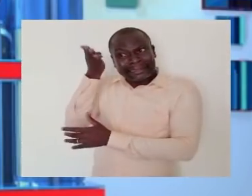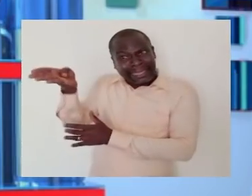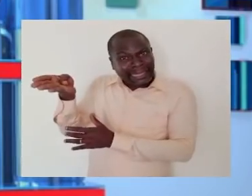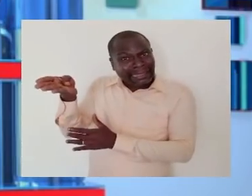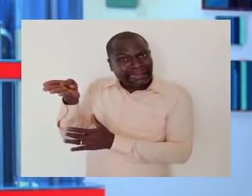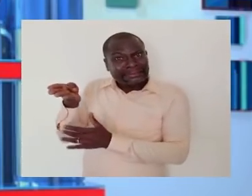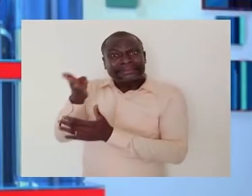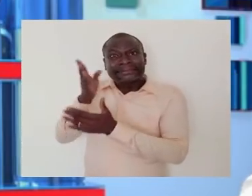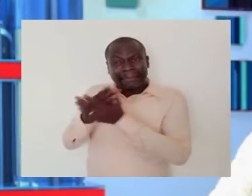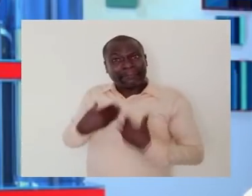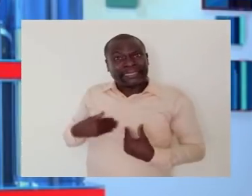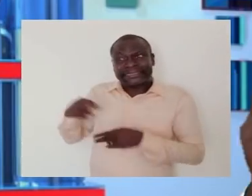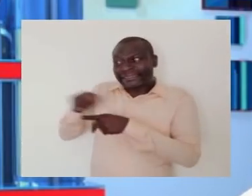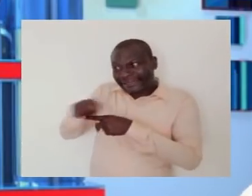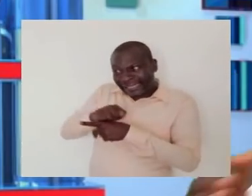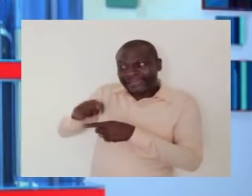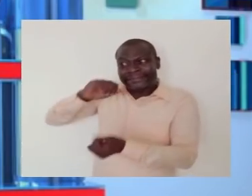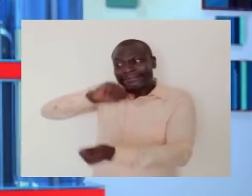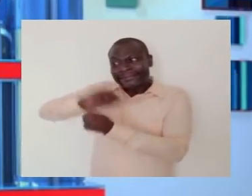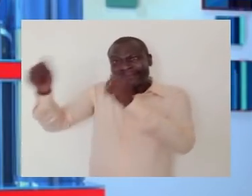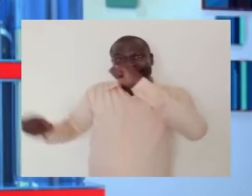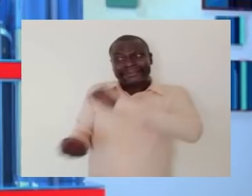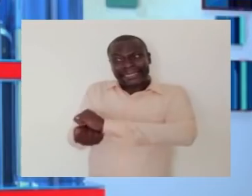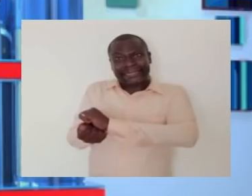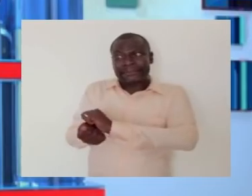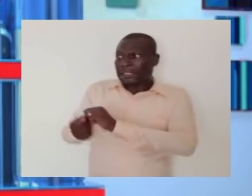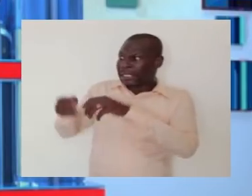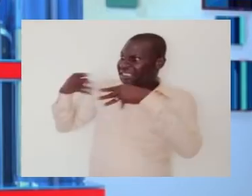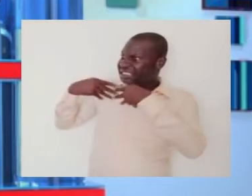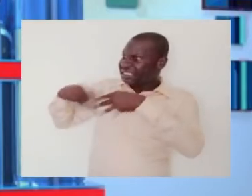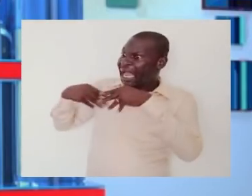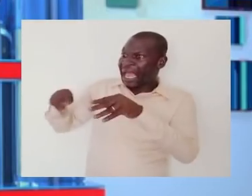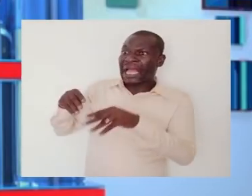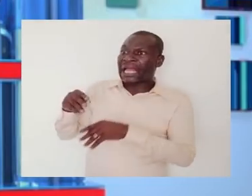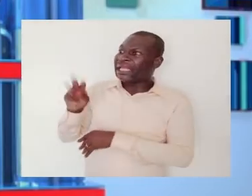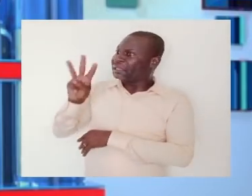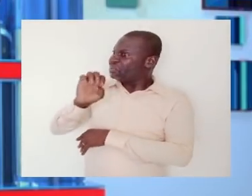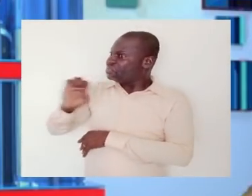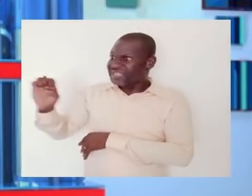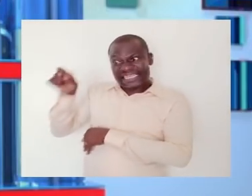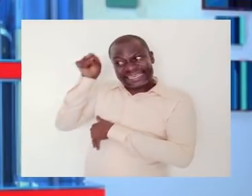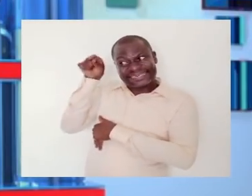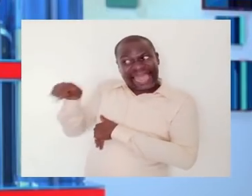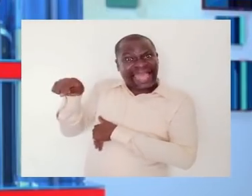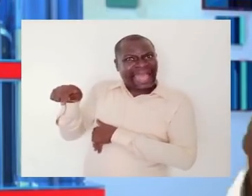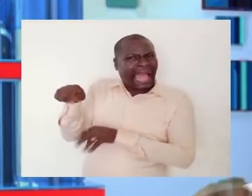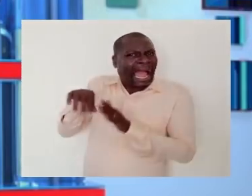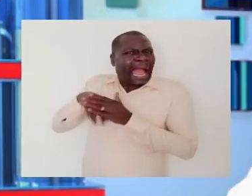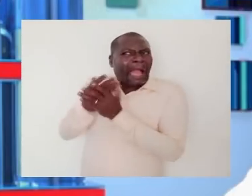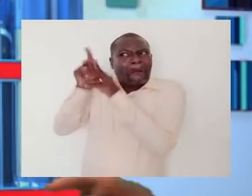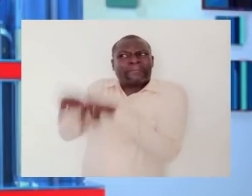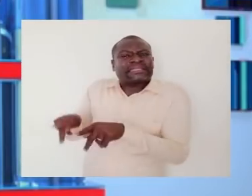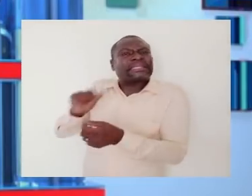beto se onko na onane obaba no anko change no se wi na branch economy ya ne che no jeli no 2 years ya